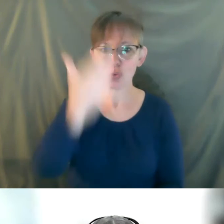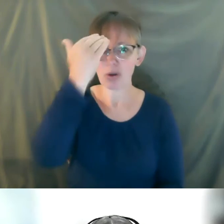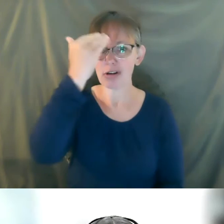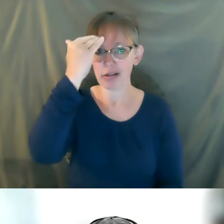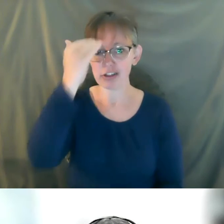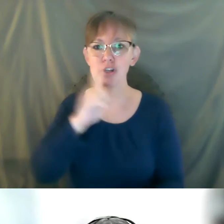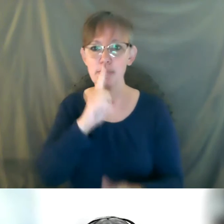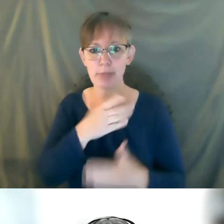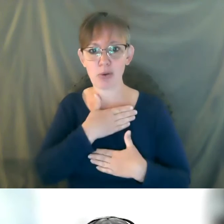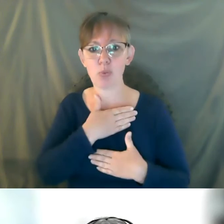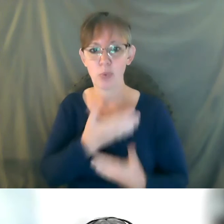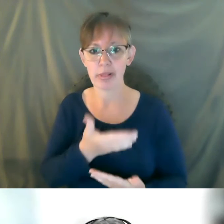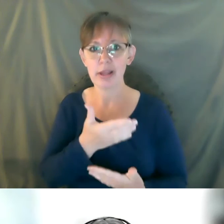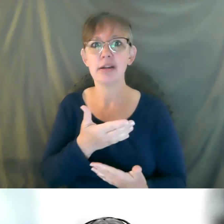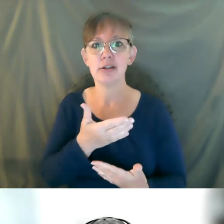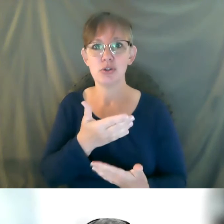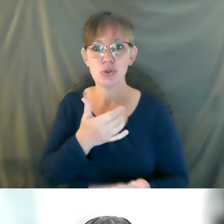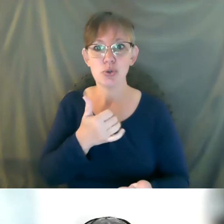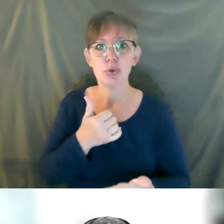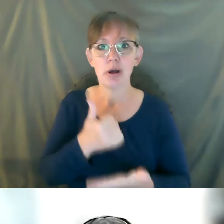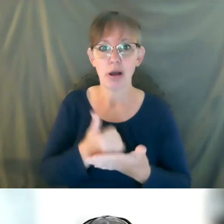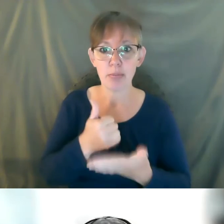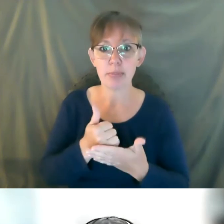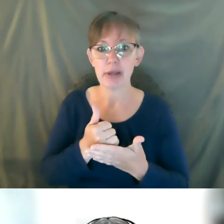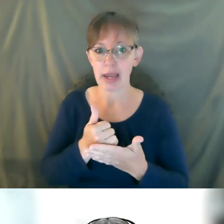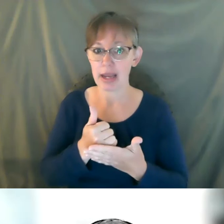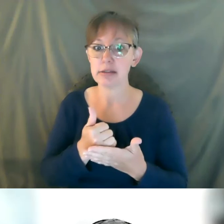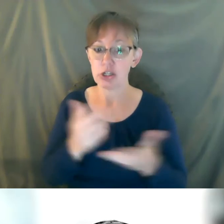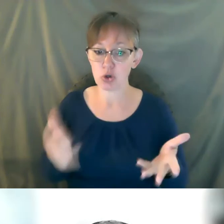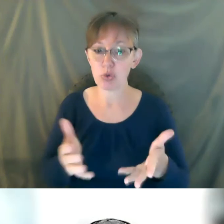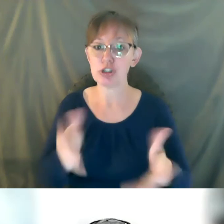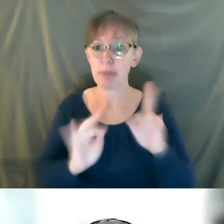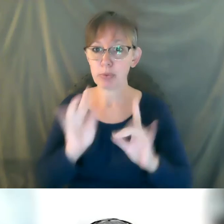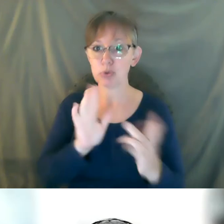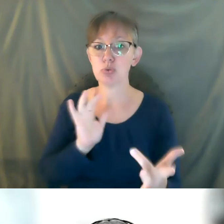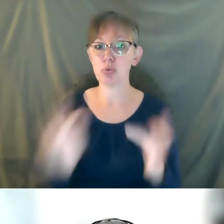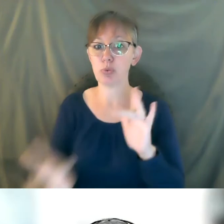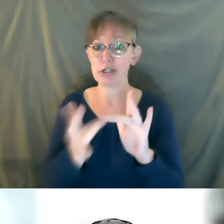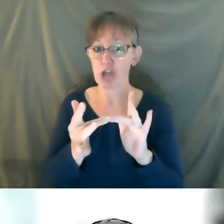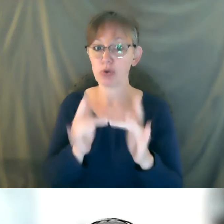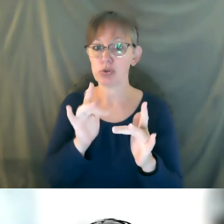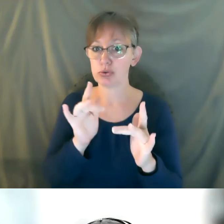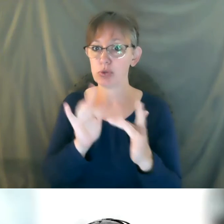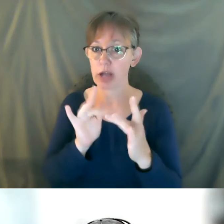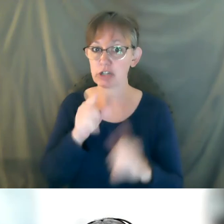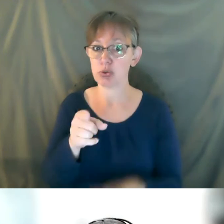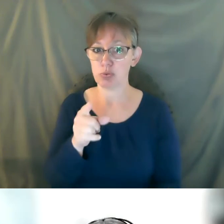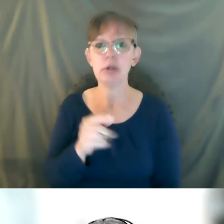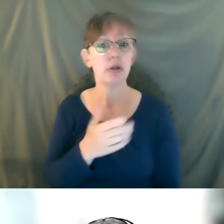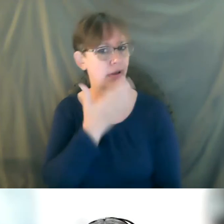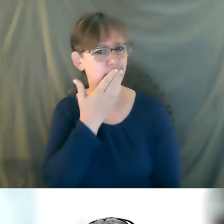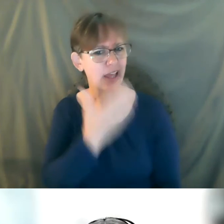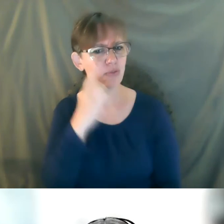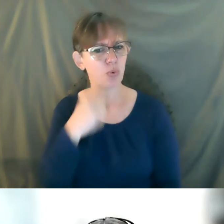continue to be a resource for everyone who attended today to reach out to you with questions. So thank you so much for that. For letting me be a part